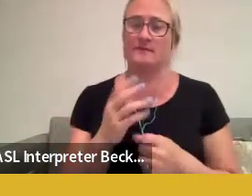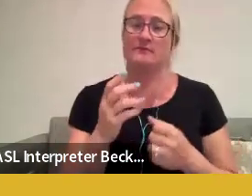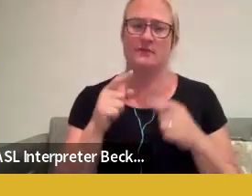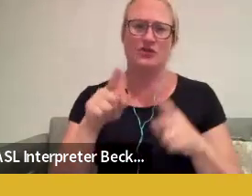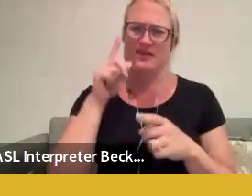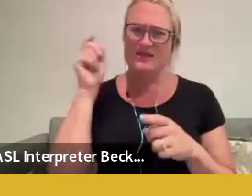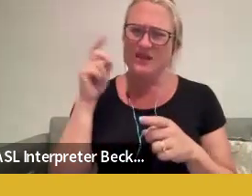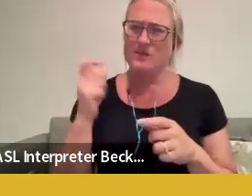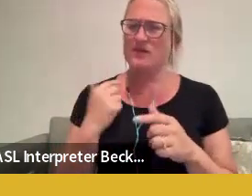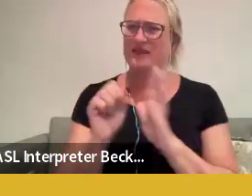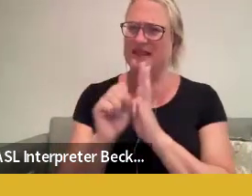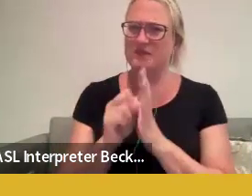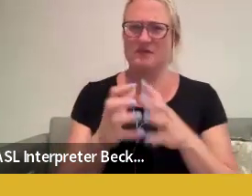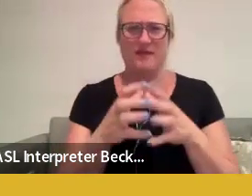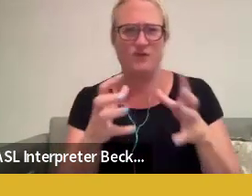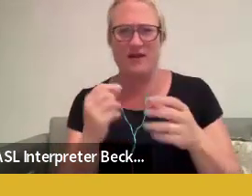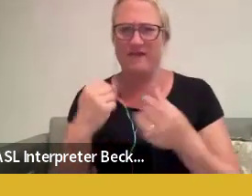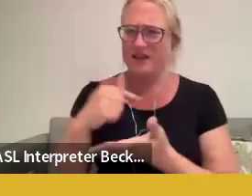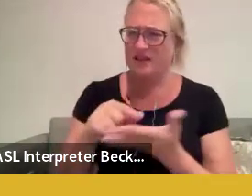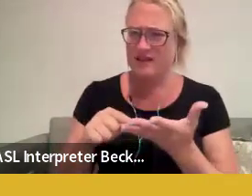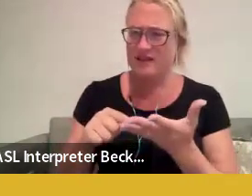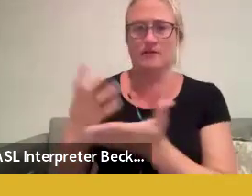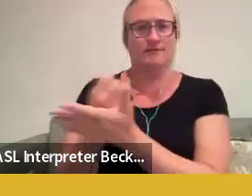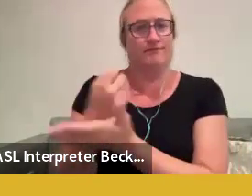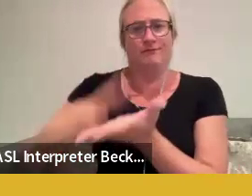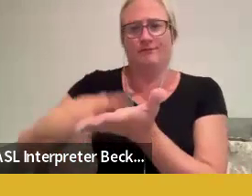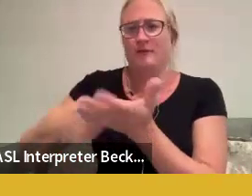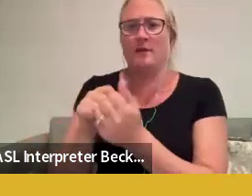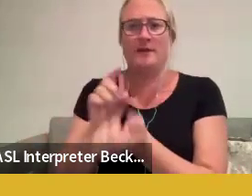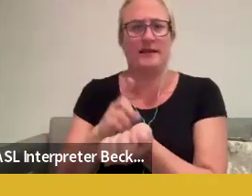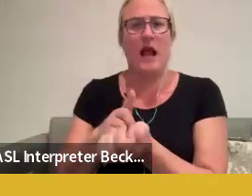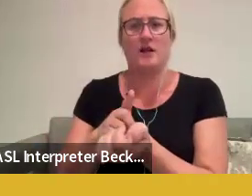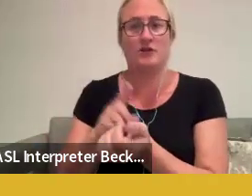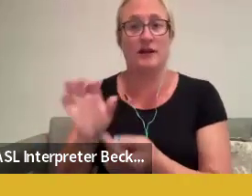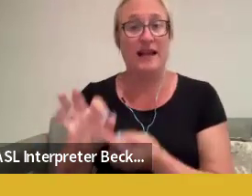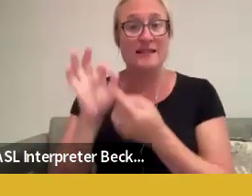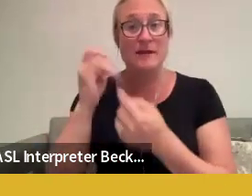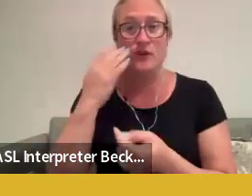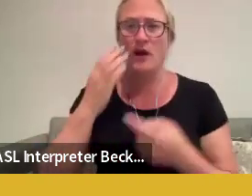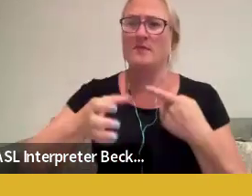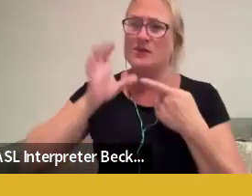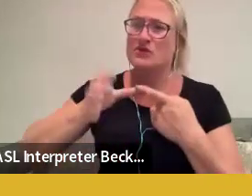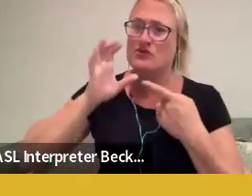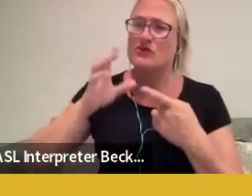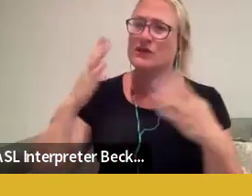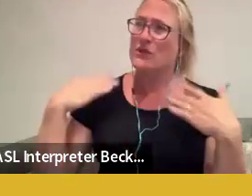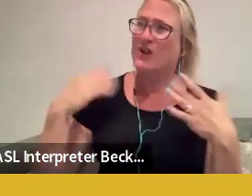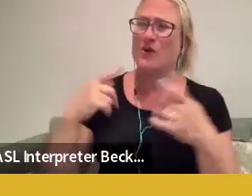these symptoms, you want to talk to your doctor, especially if you know you've been hydrating a lot, trying to stay cool.